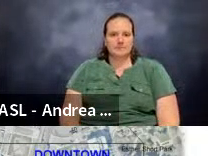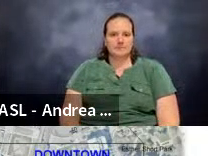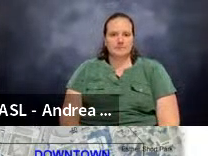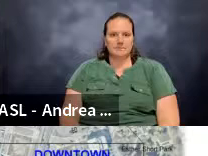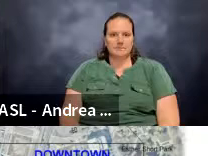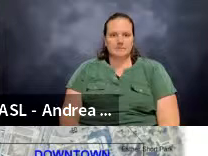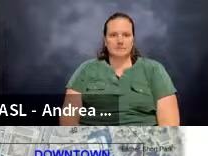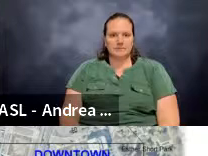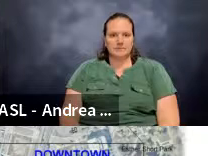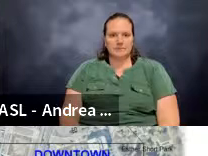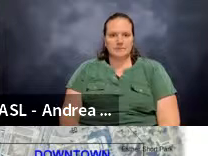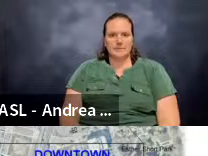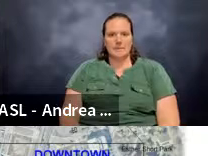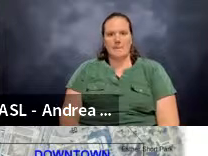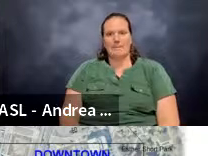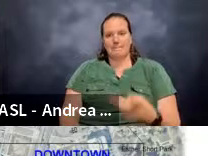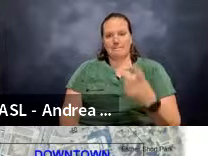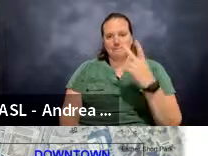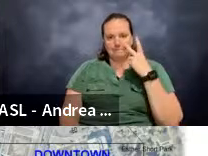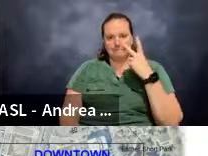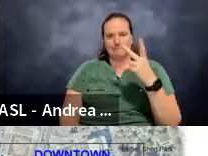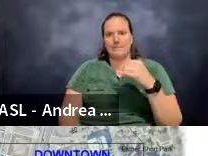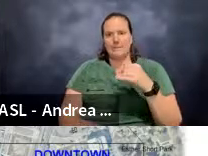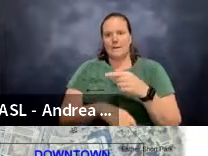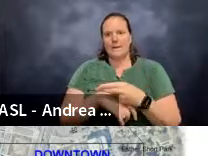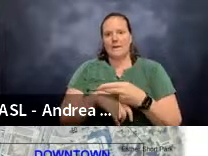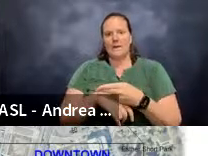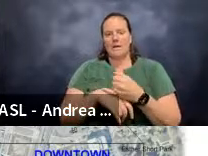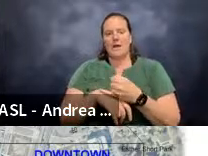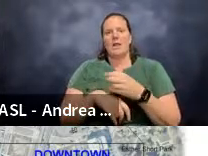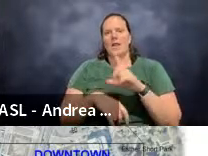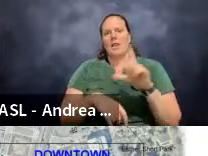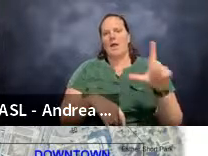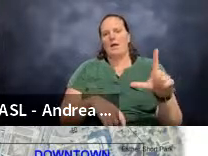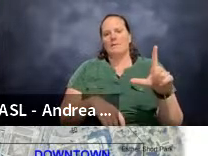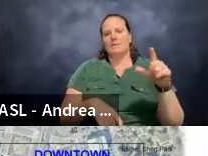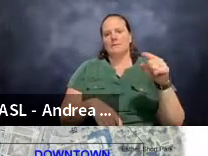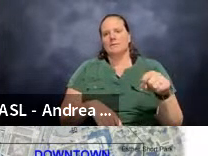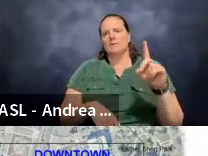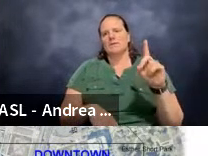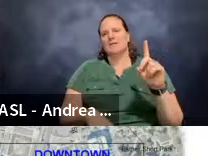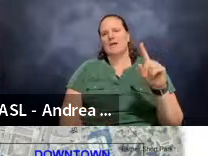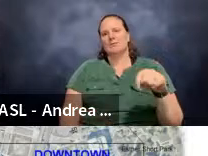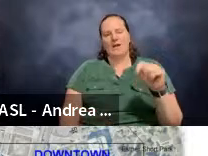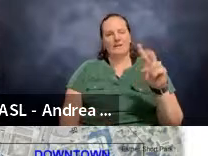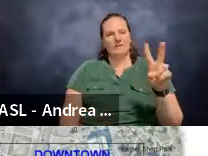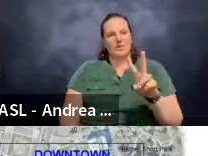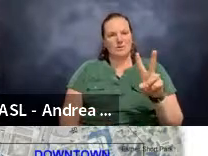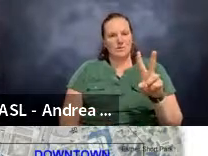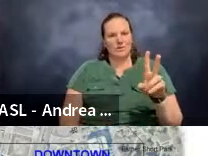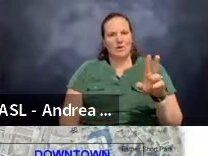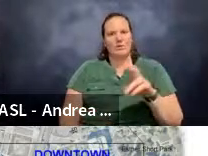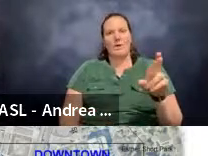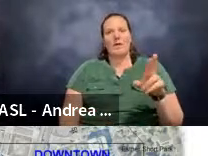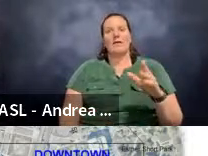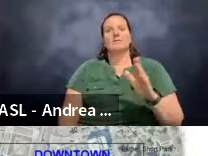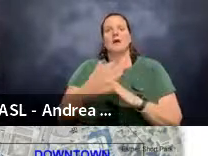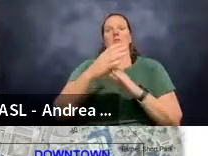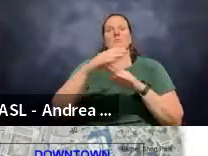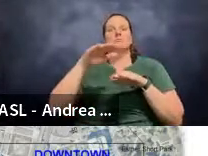So you can see Hayden Island on the left and downtown Vancouver on the right. And the top view is the double deck with the